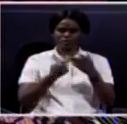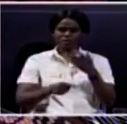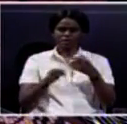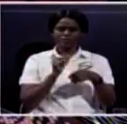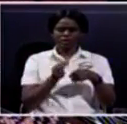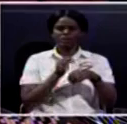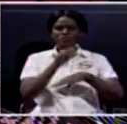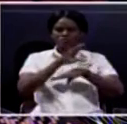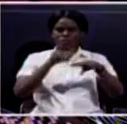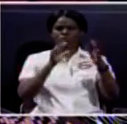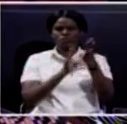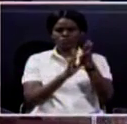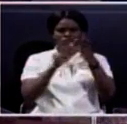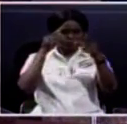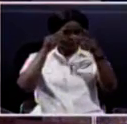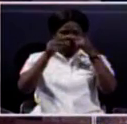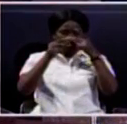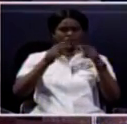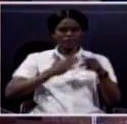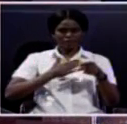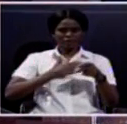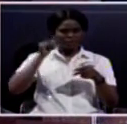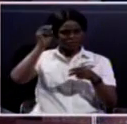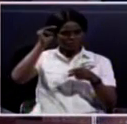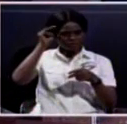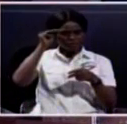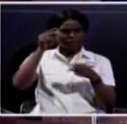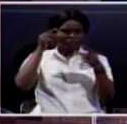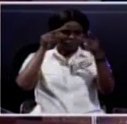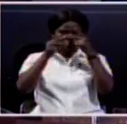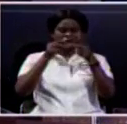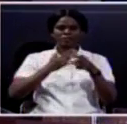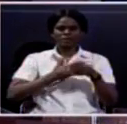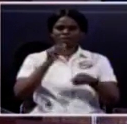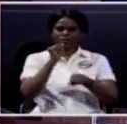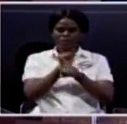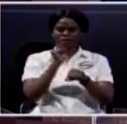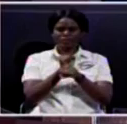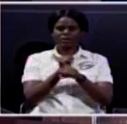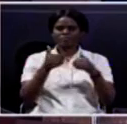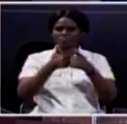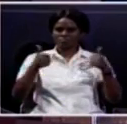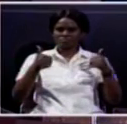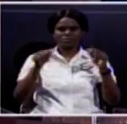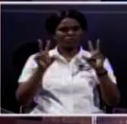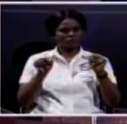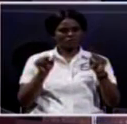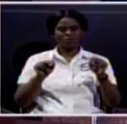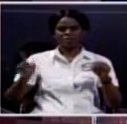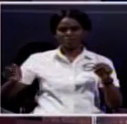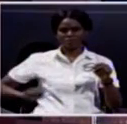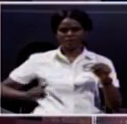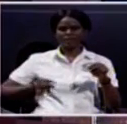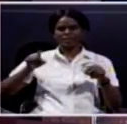a school. And my vision, and the vision of the ministry, does not depart from satisfying the